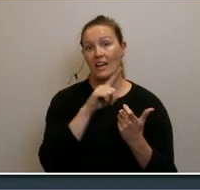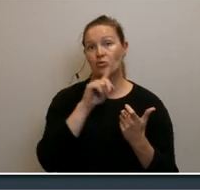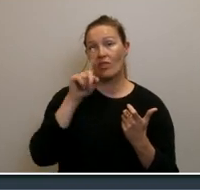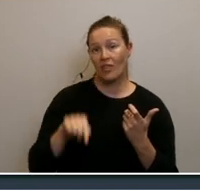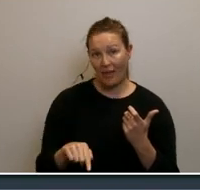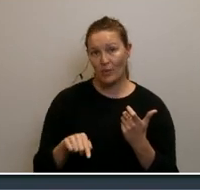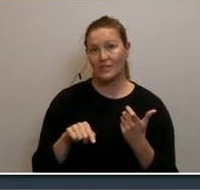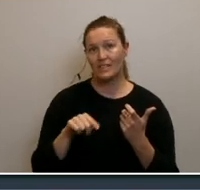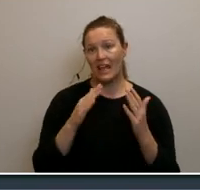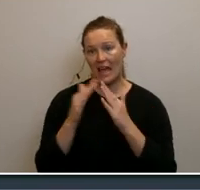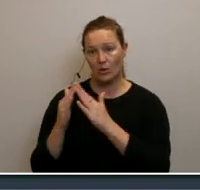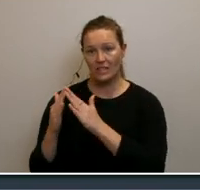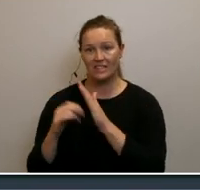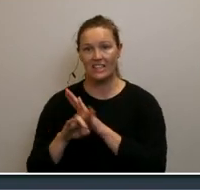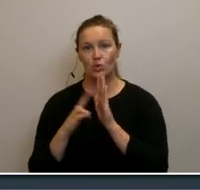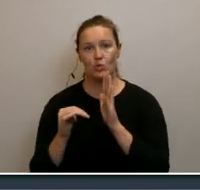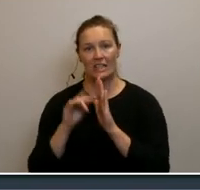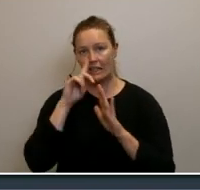in New Zealand faced power poverty.